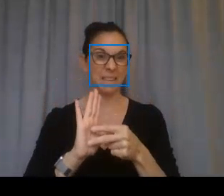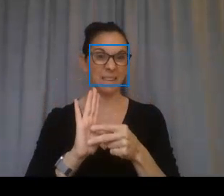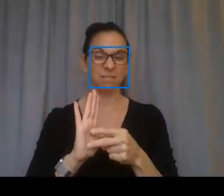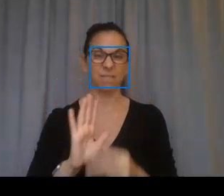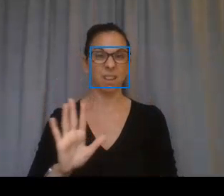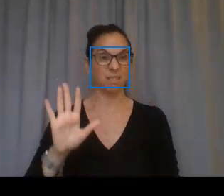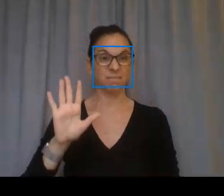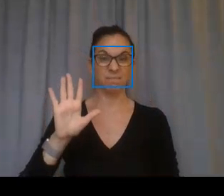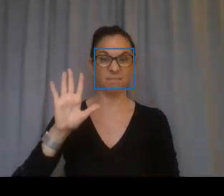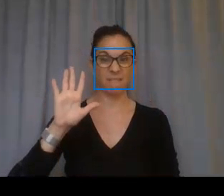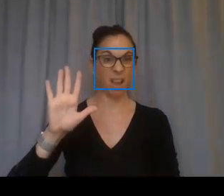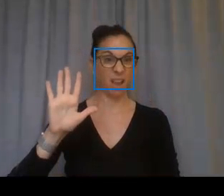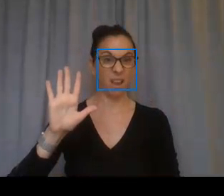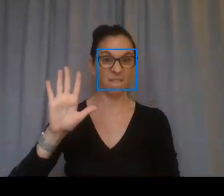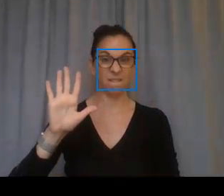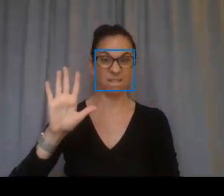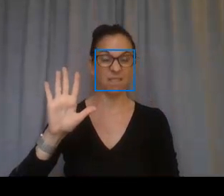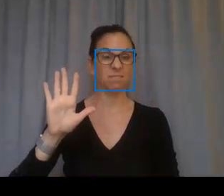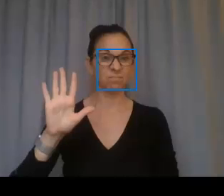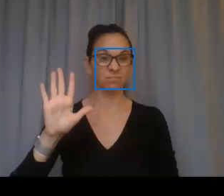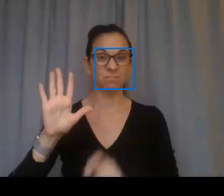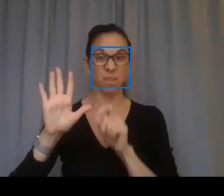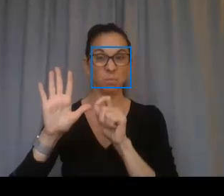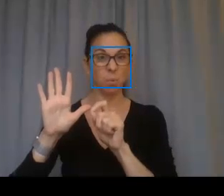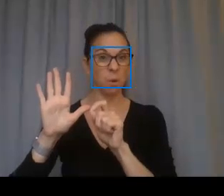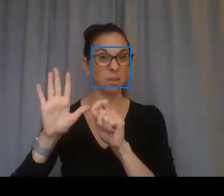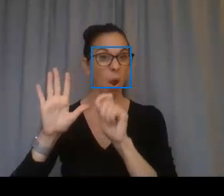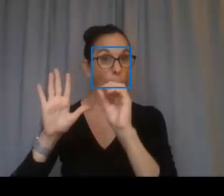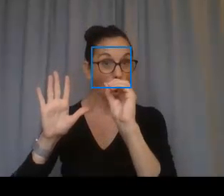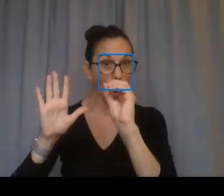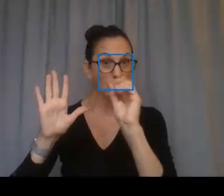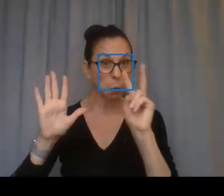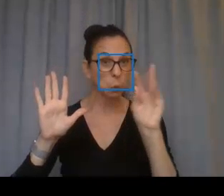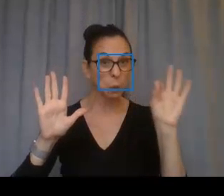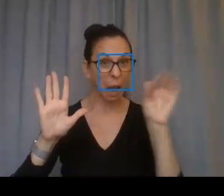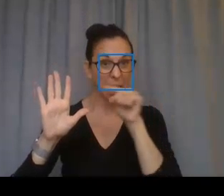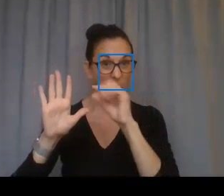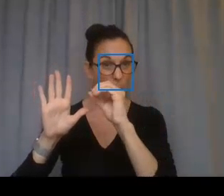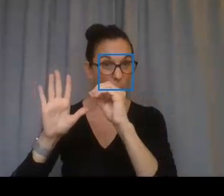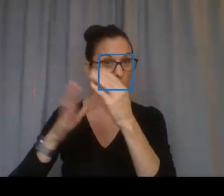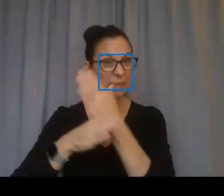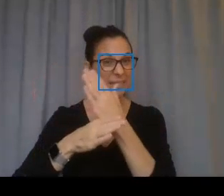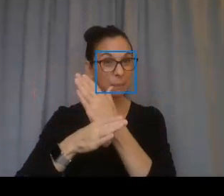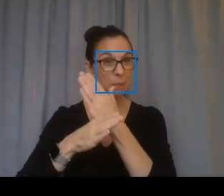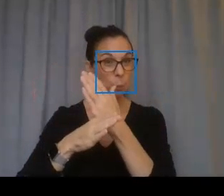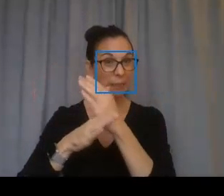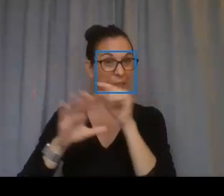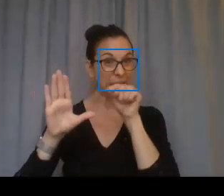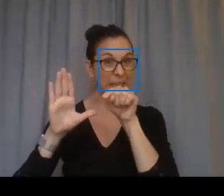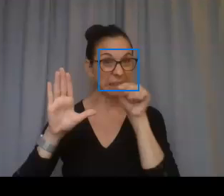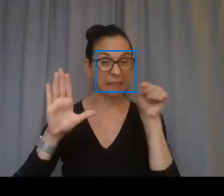So after you've written that down, and if you need to pause this to do that, then feel free to pause this at any time because you need to write these down.